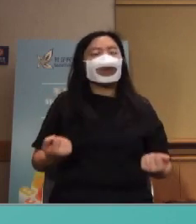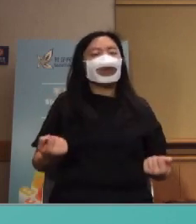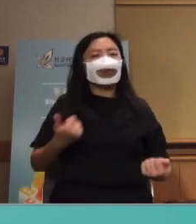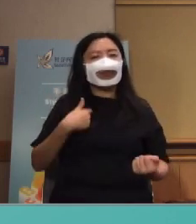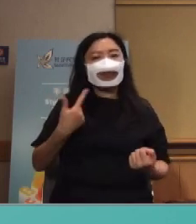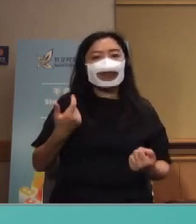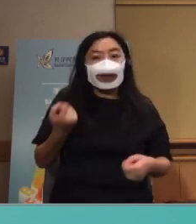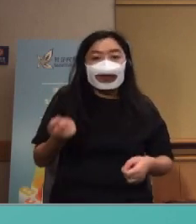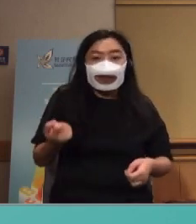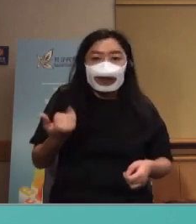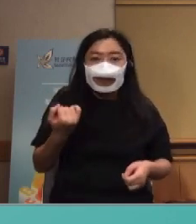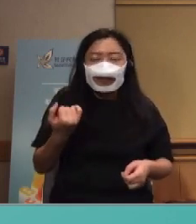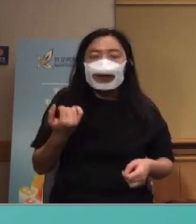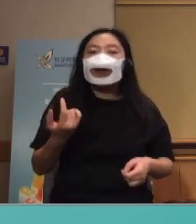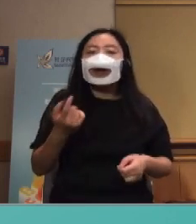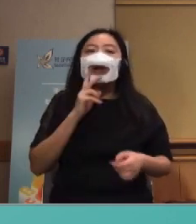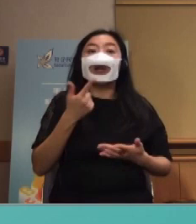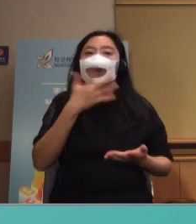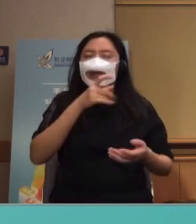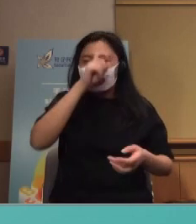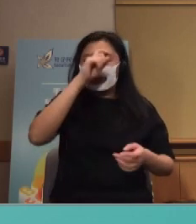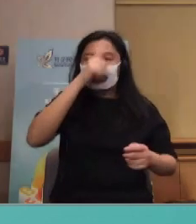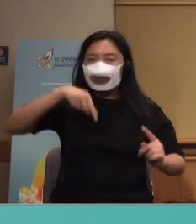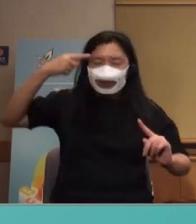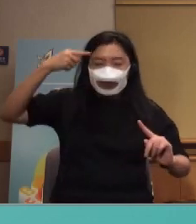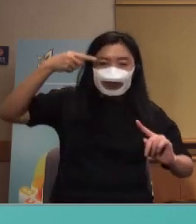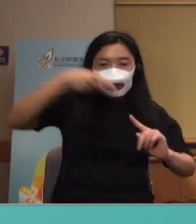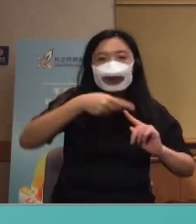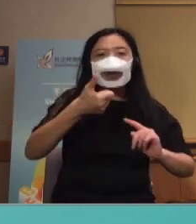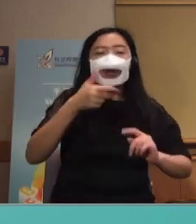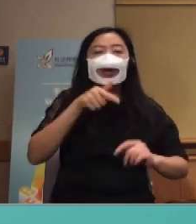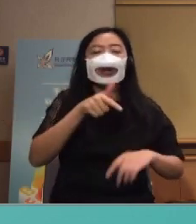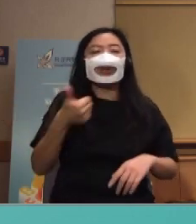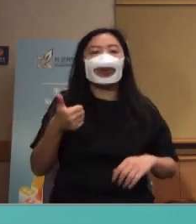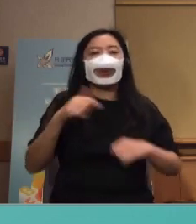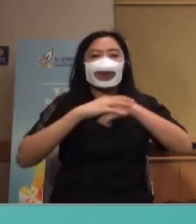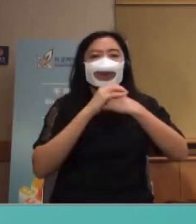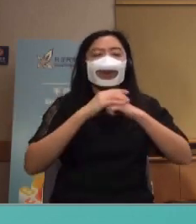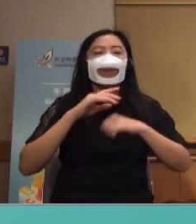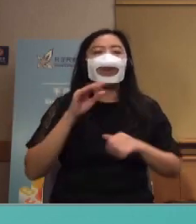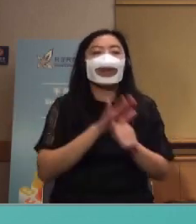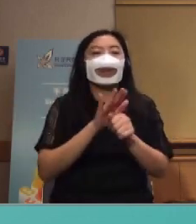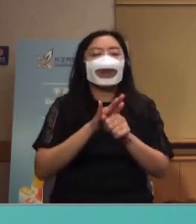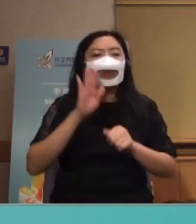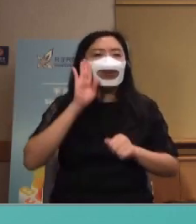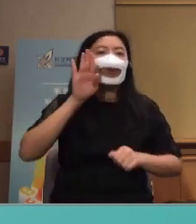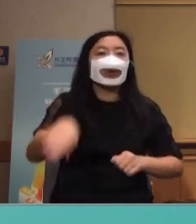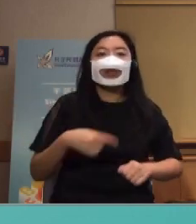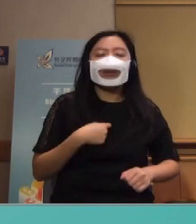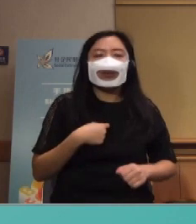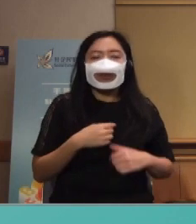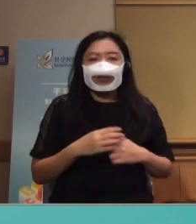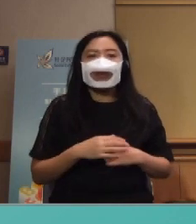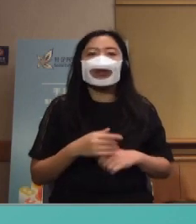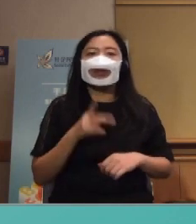of opportunity and lack of things to kind of move forward. And I think, Max mentioned before, we're partnering with his team because they're much more experienced and able to